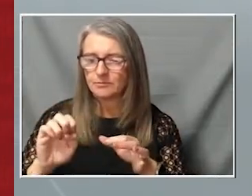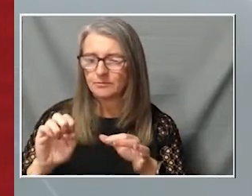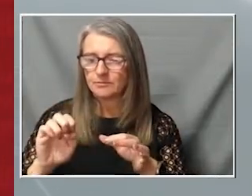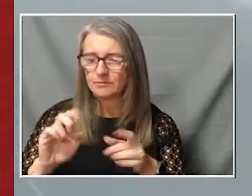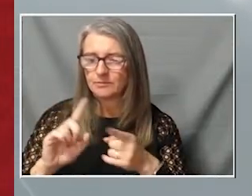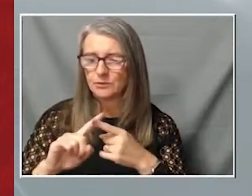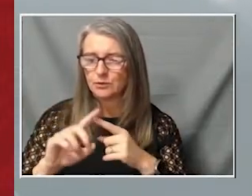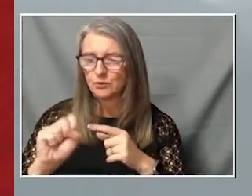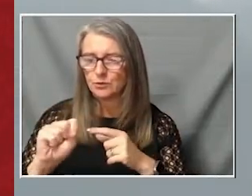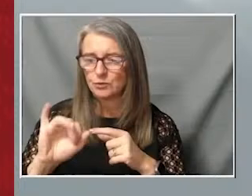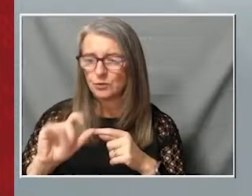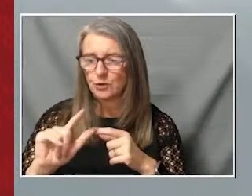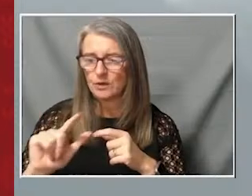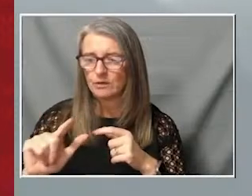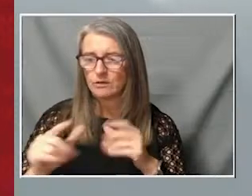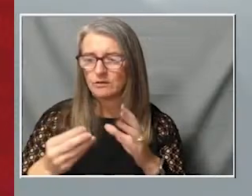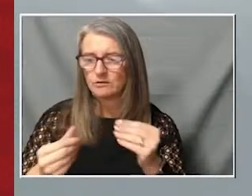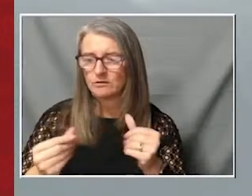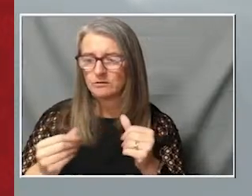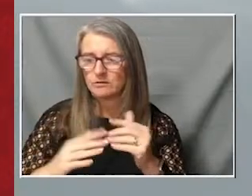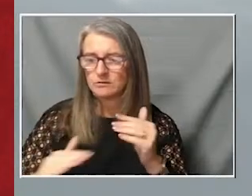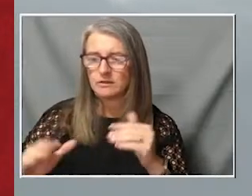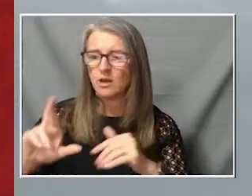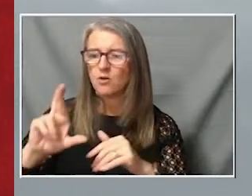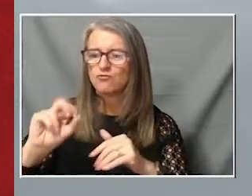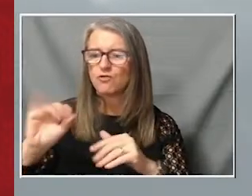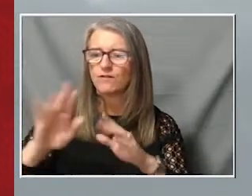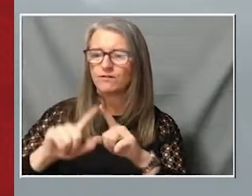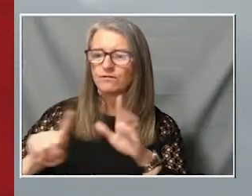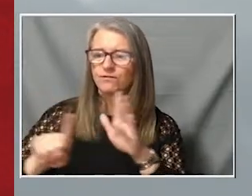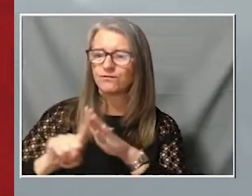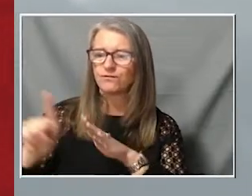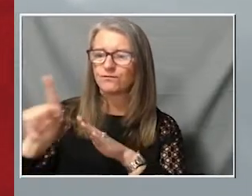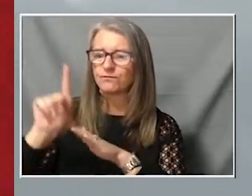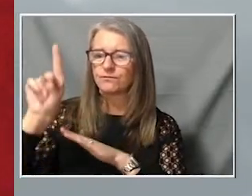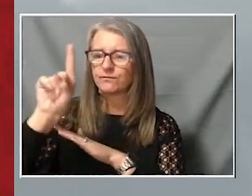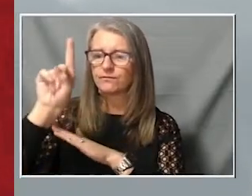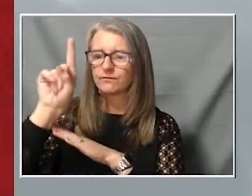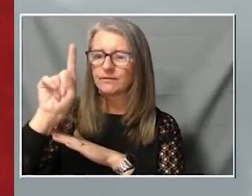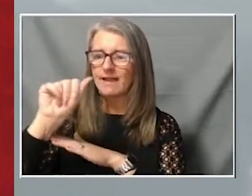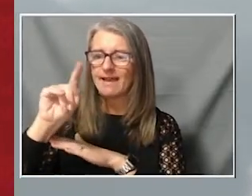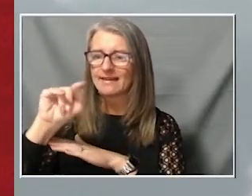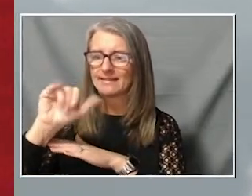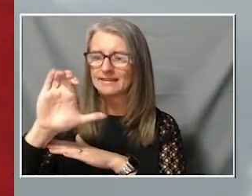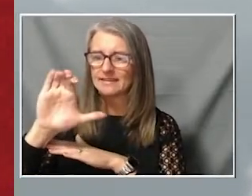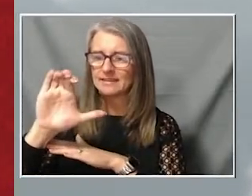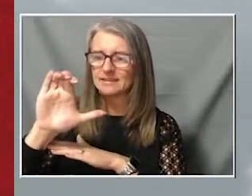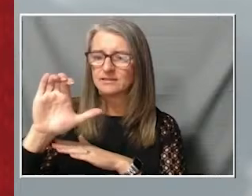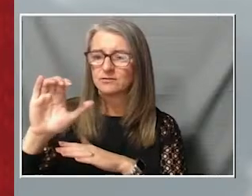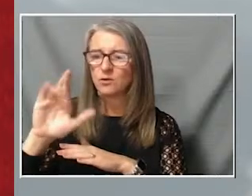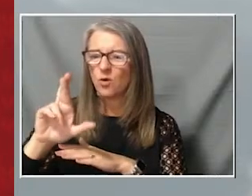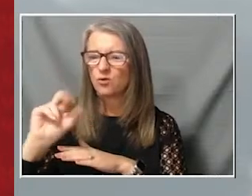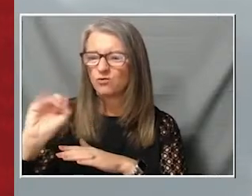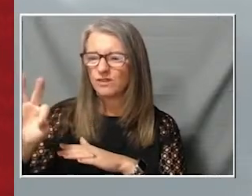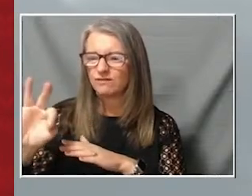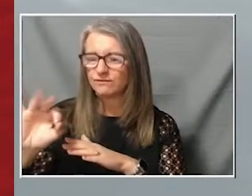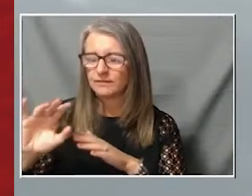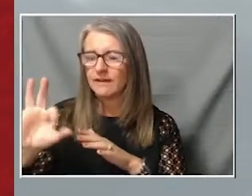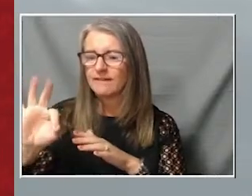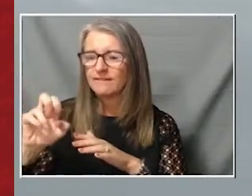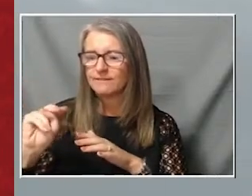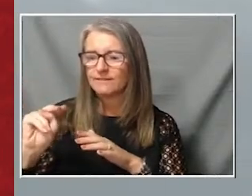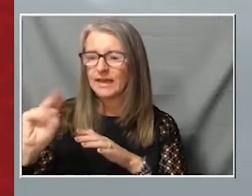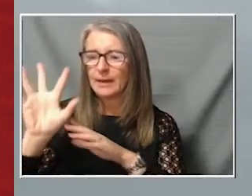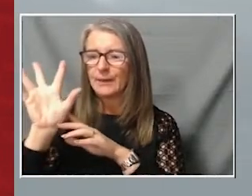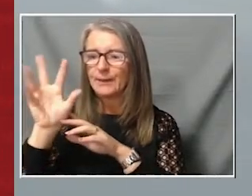the foundation. We exhaust it above the roof line, either up through the home, exiting through the attic and the roof. If we go this route, we can put the fan up in